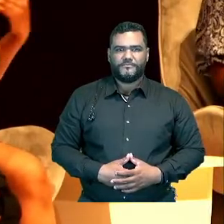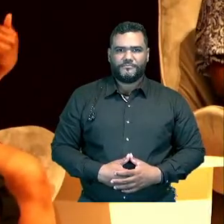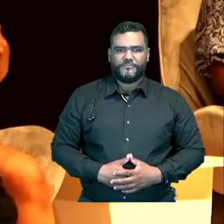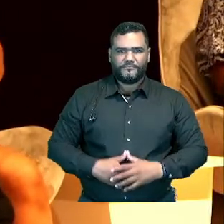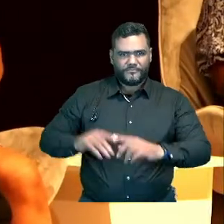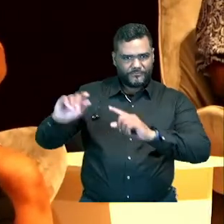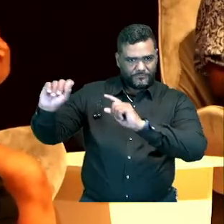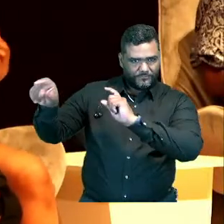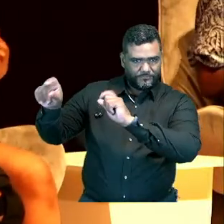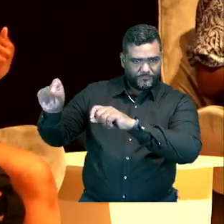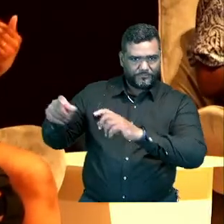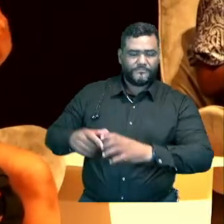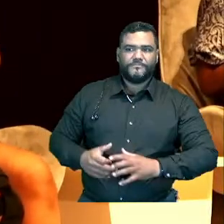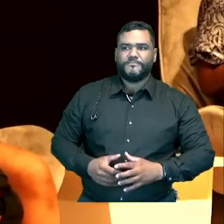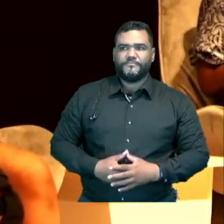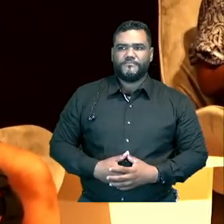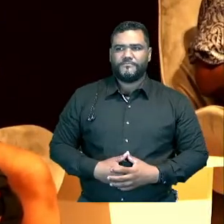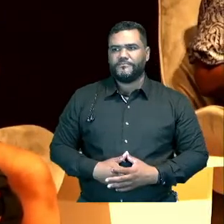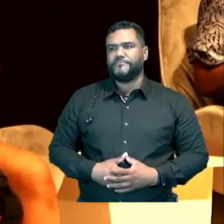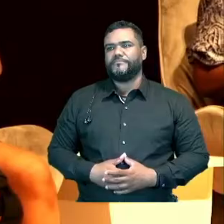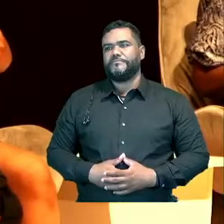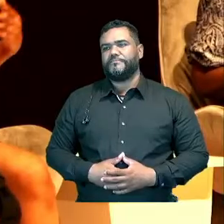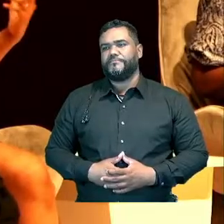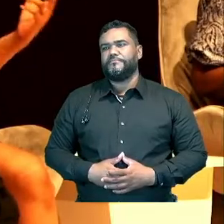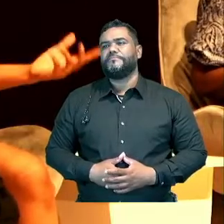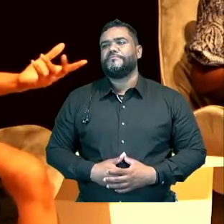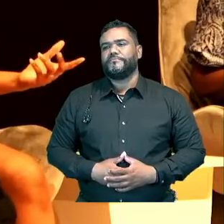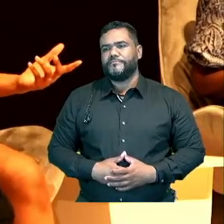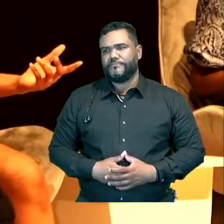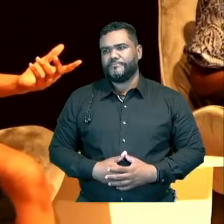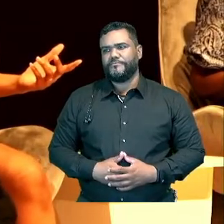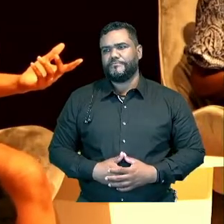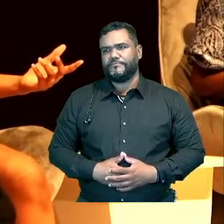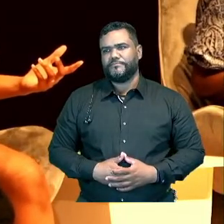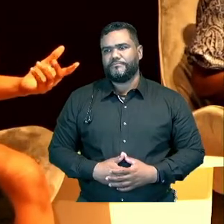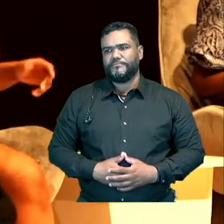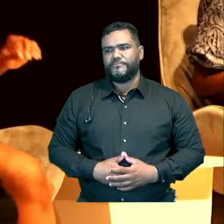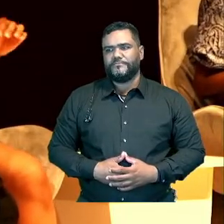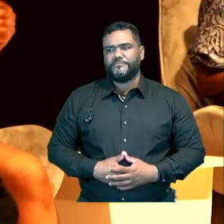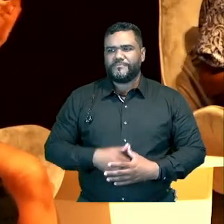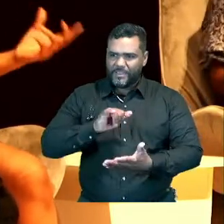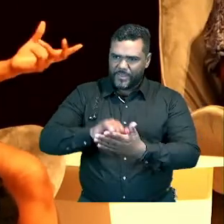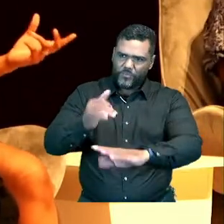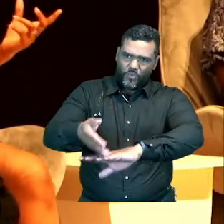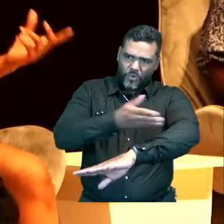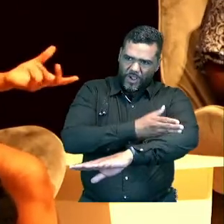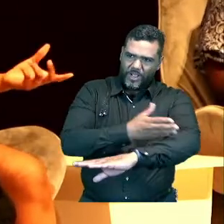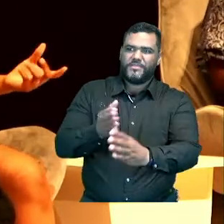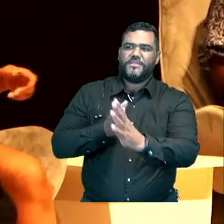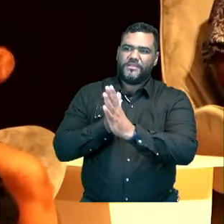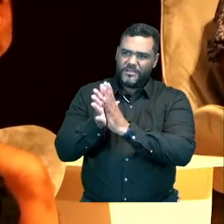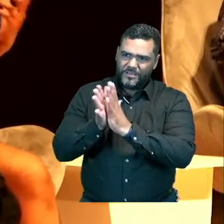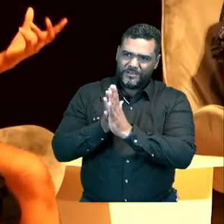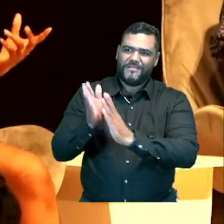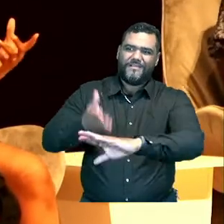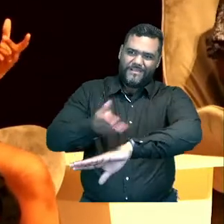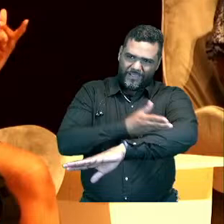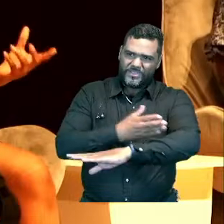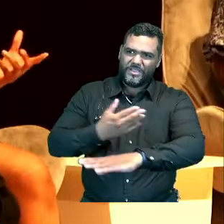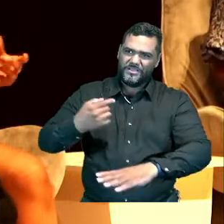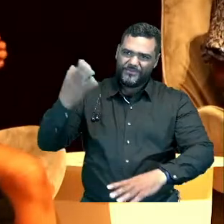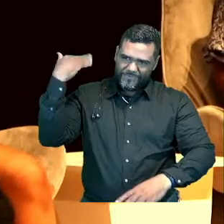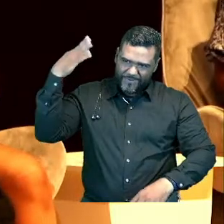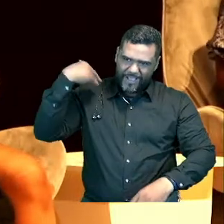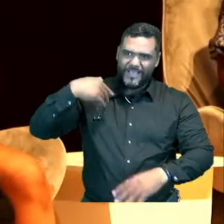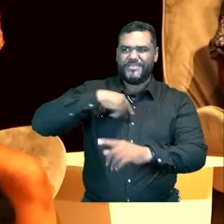You shared my educational background, and you shared the educational background of our panelists, which are really incredible and